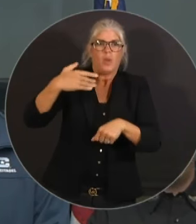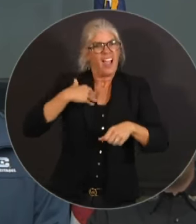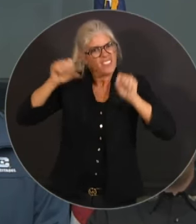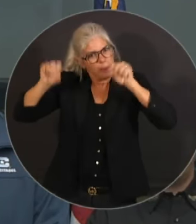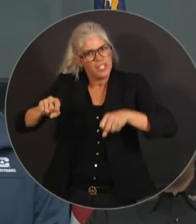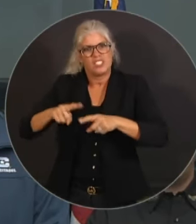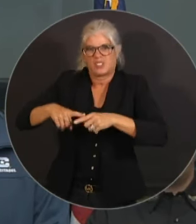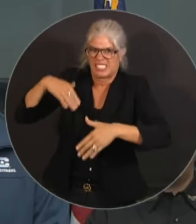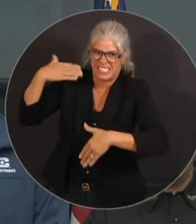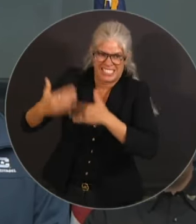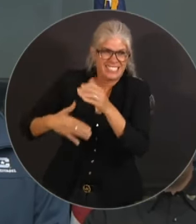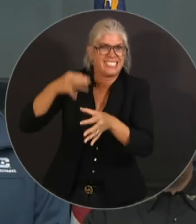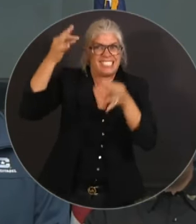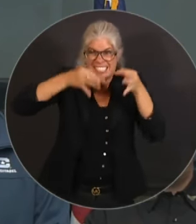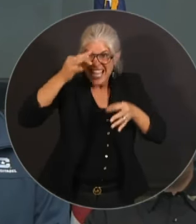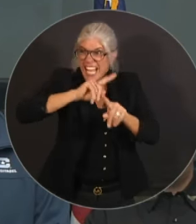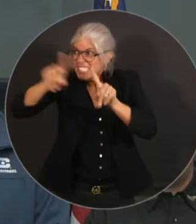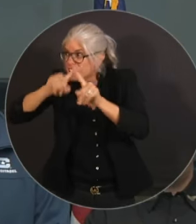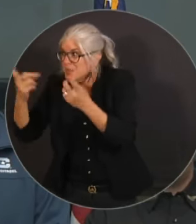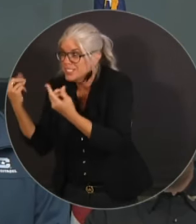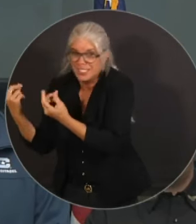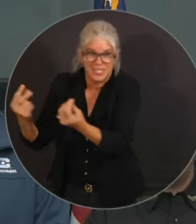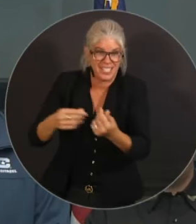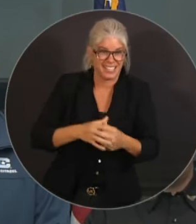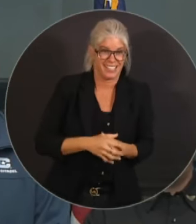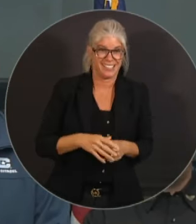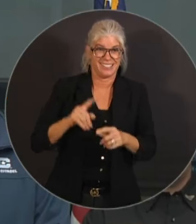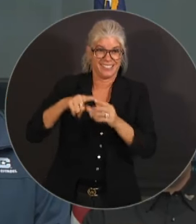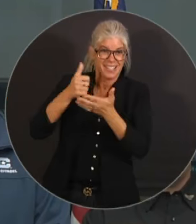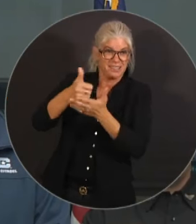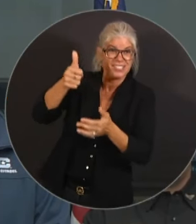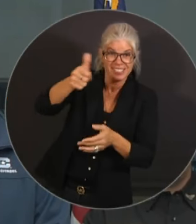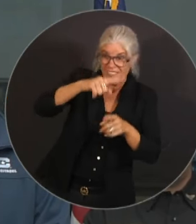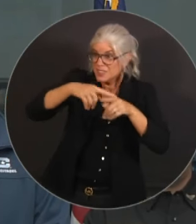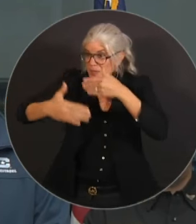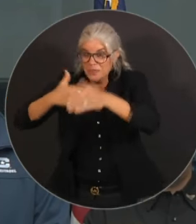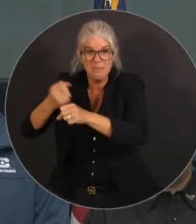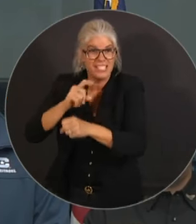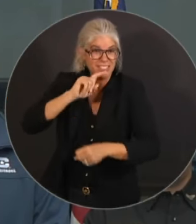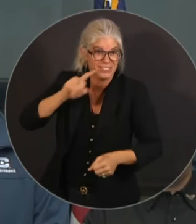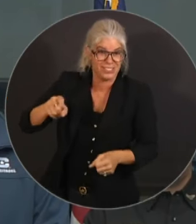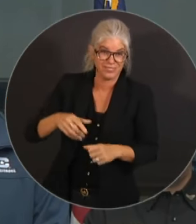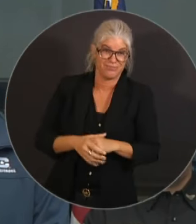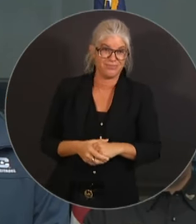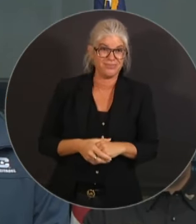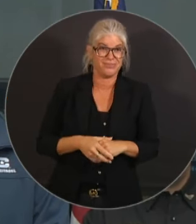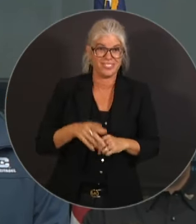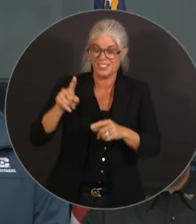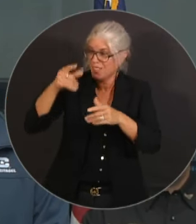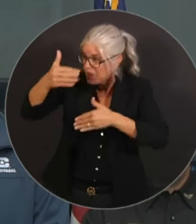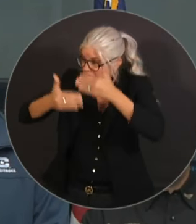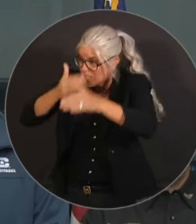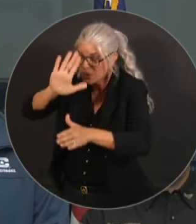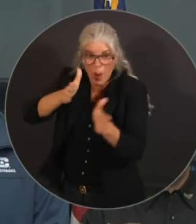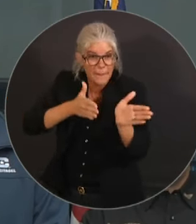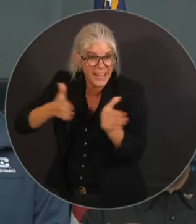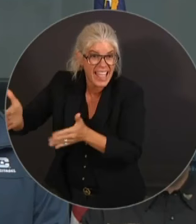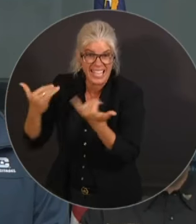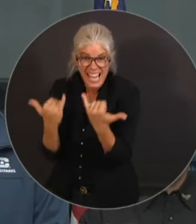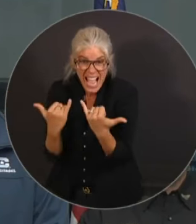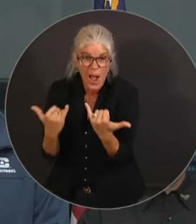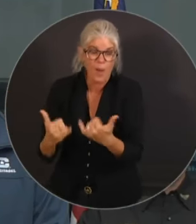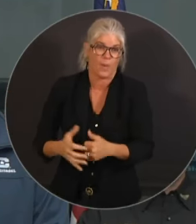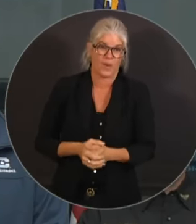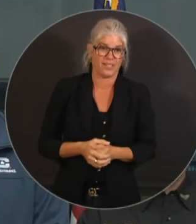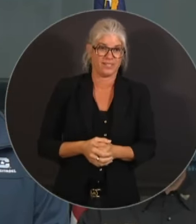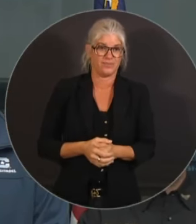the decisions necessary to keep yourself and your family safe. We urge you to execute your plan now.